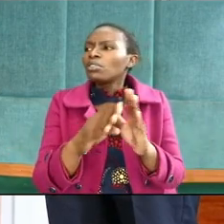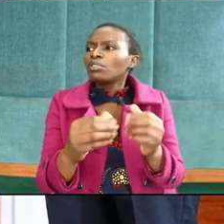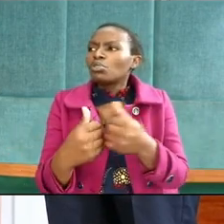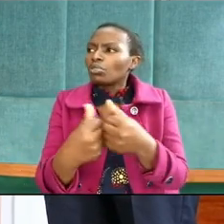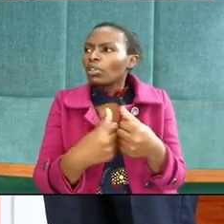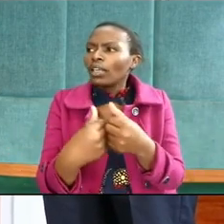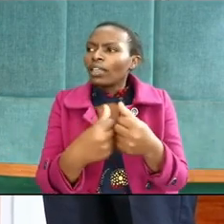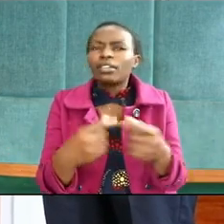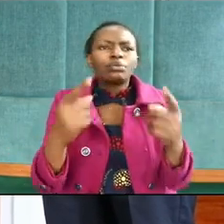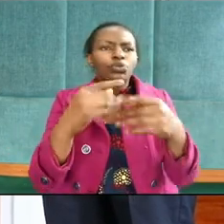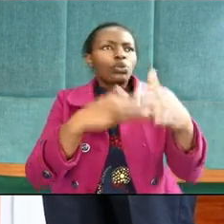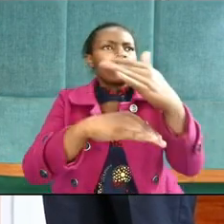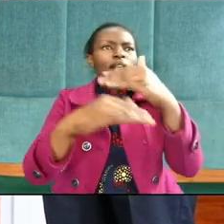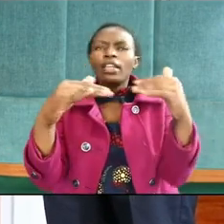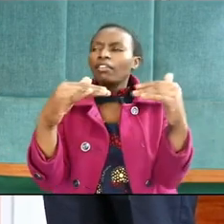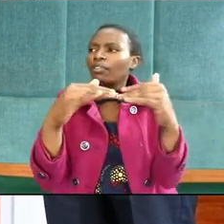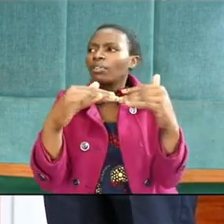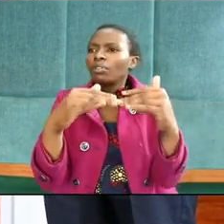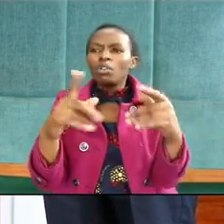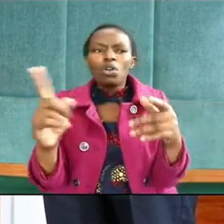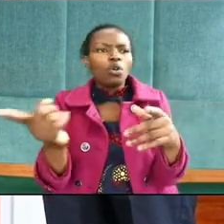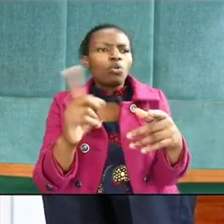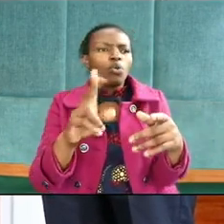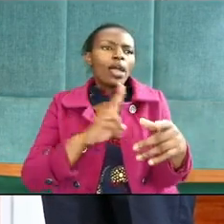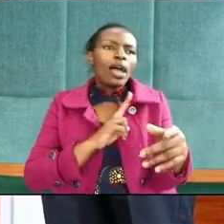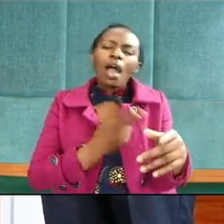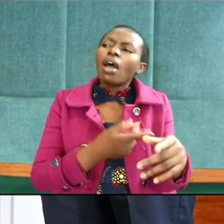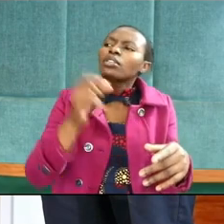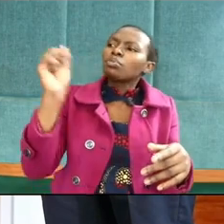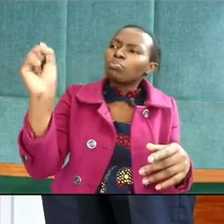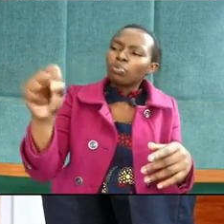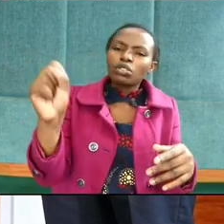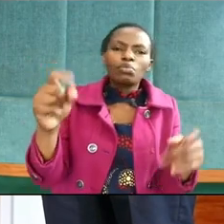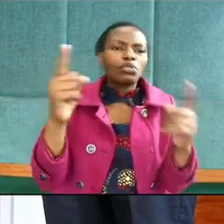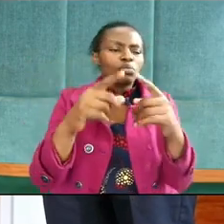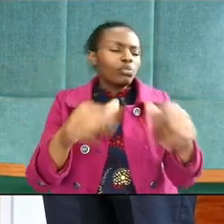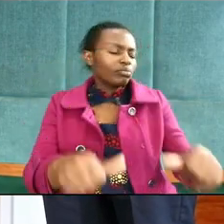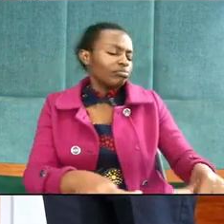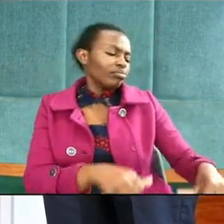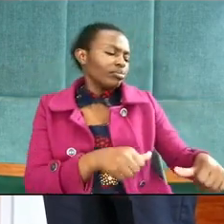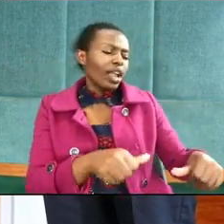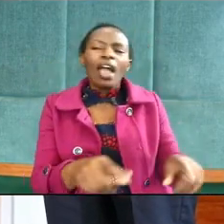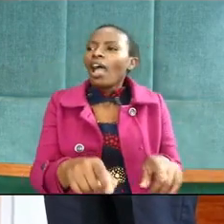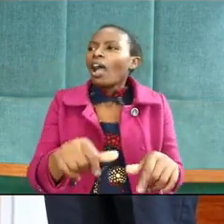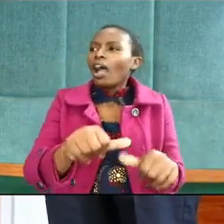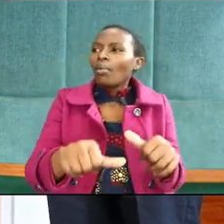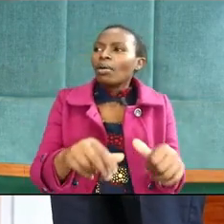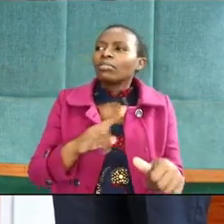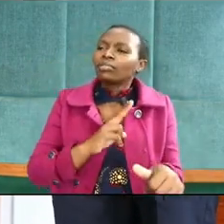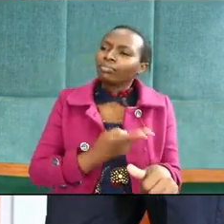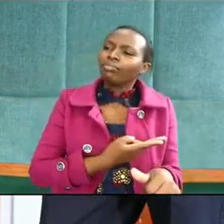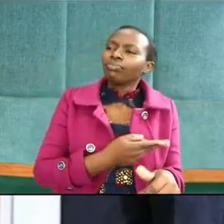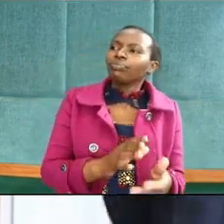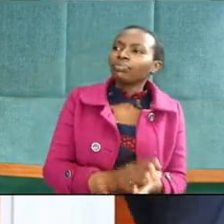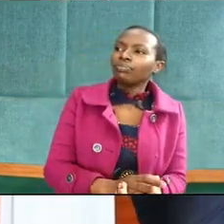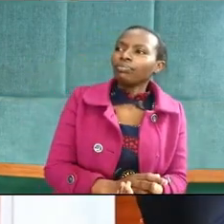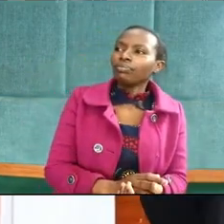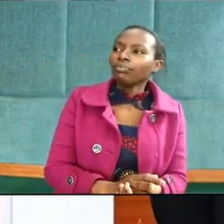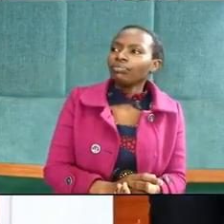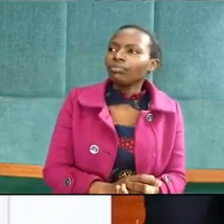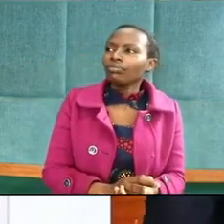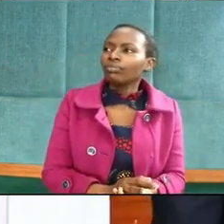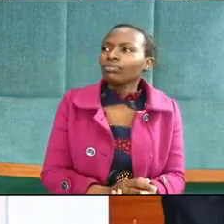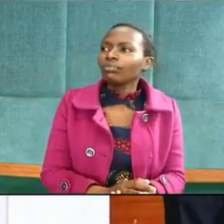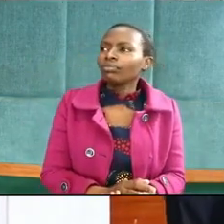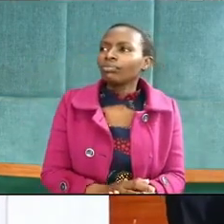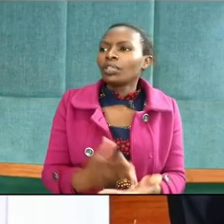other to a level where we can be able to be proud about us. Thank you so much. Maybe